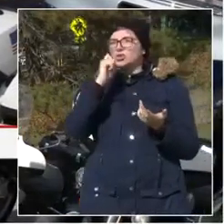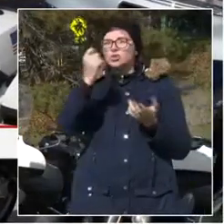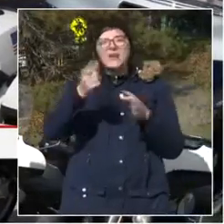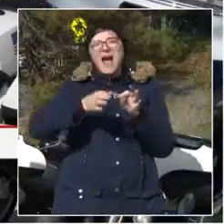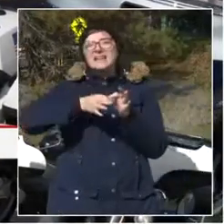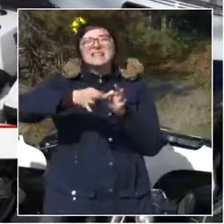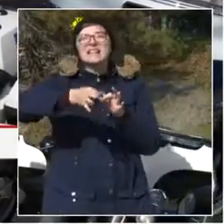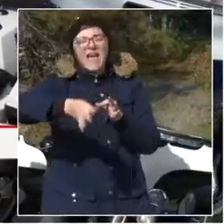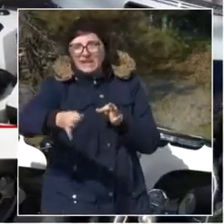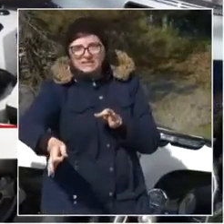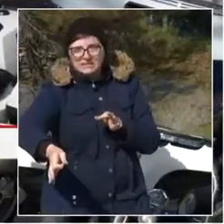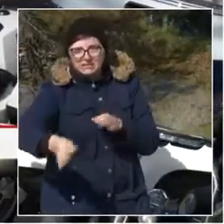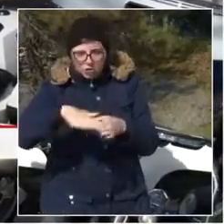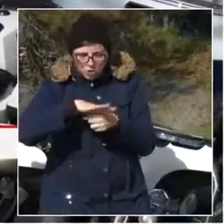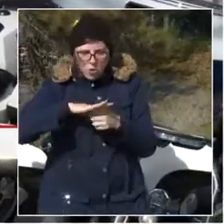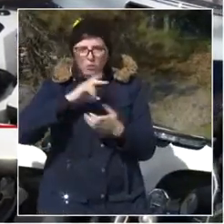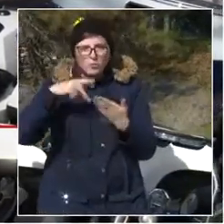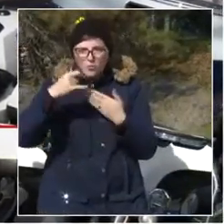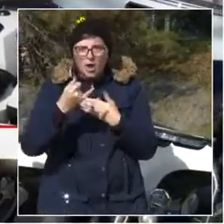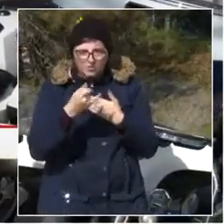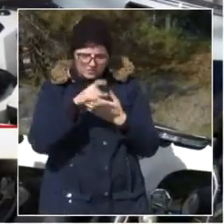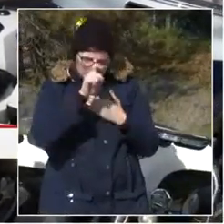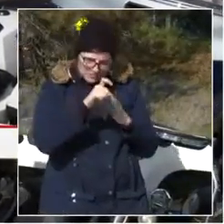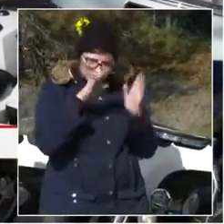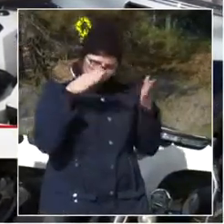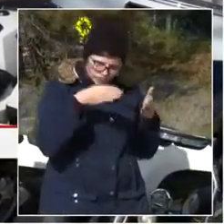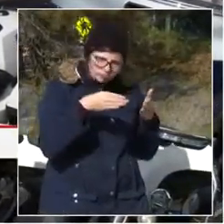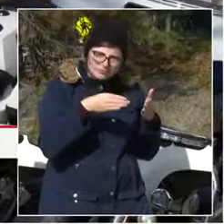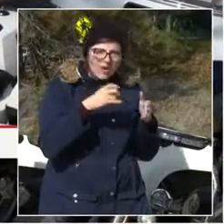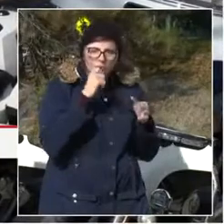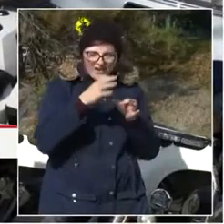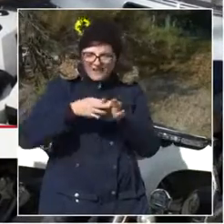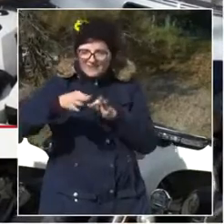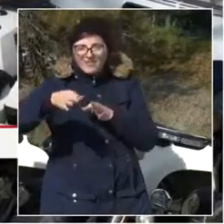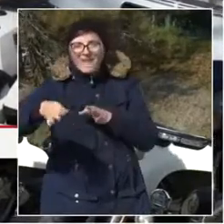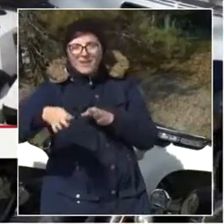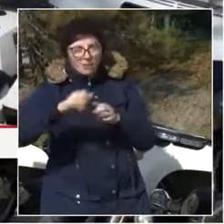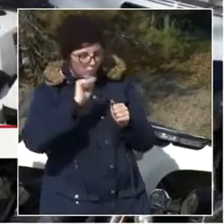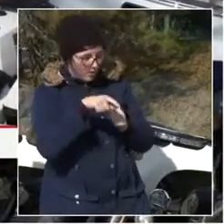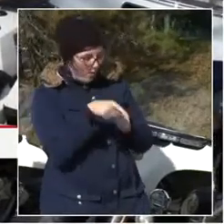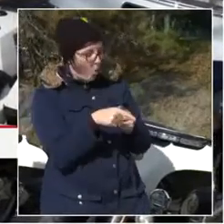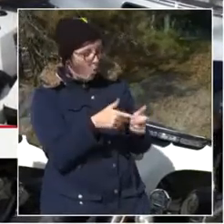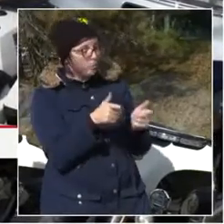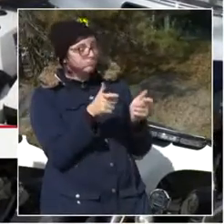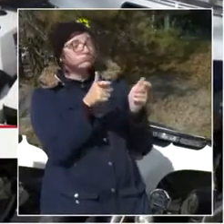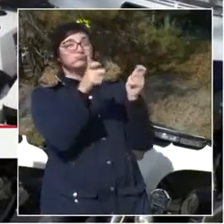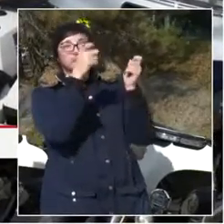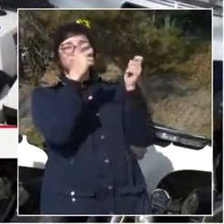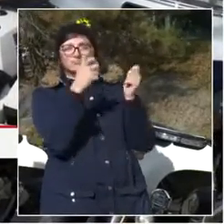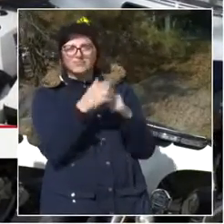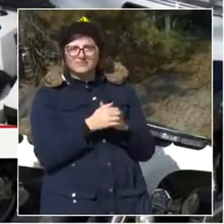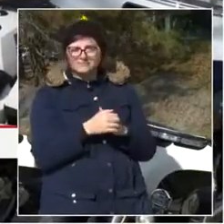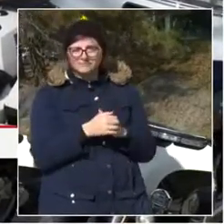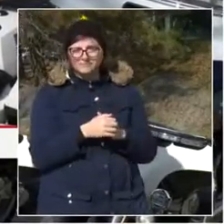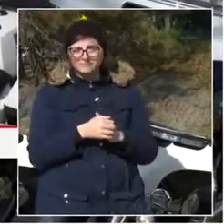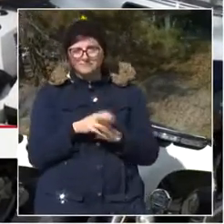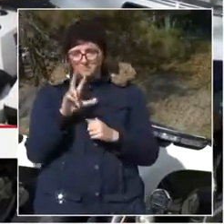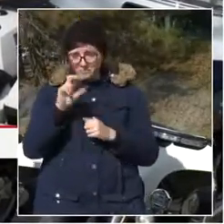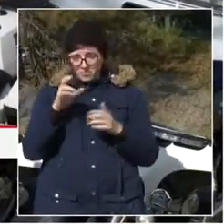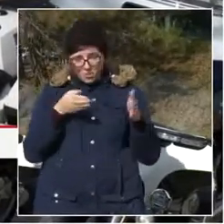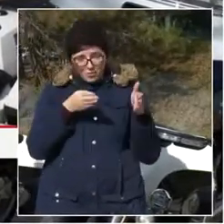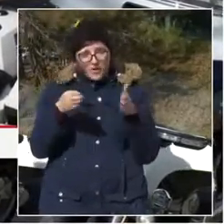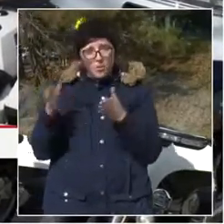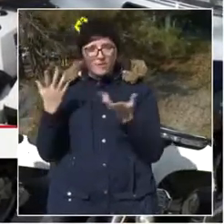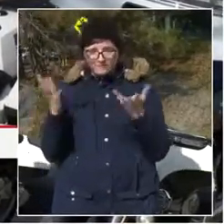delaying any of our local projects that need to get done. And in fact, we're able to speed those up too. So the 30 corridors that I